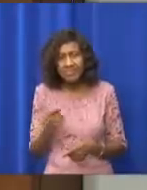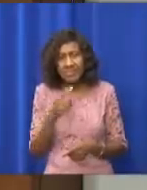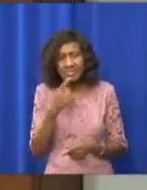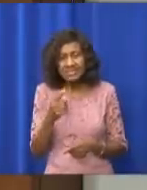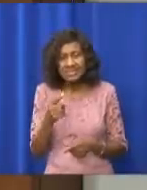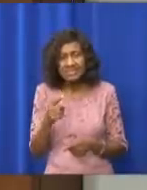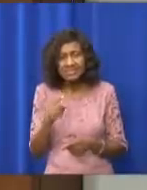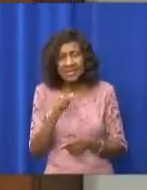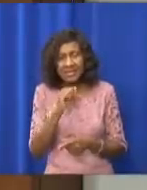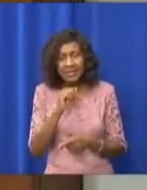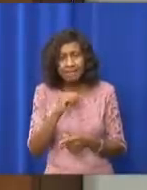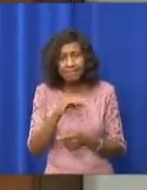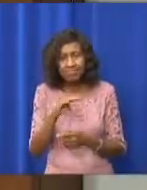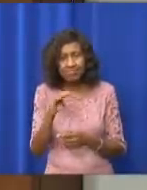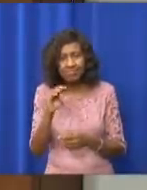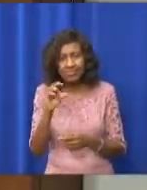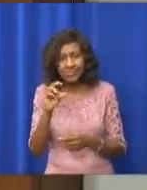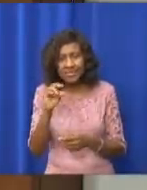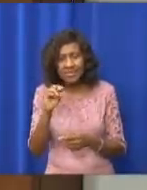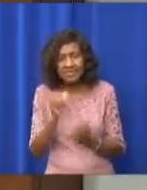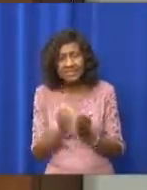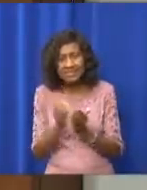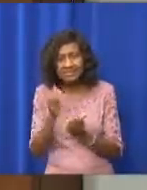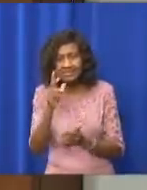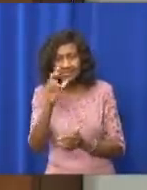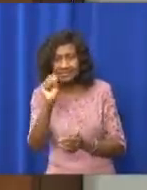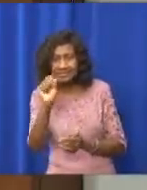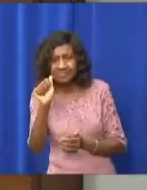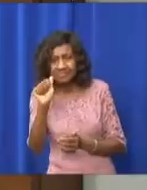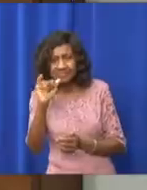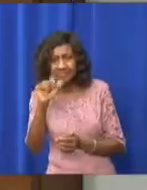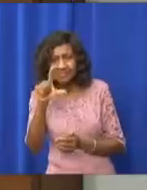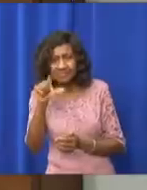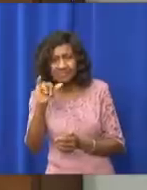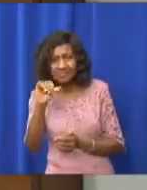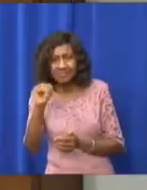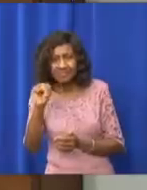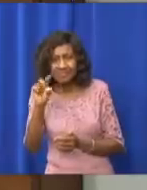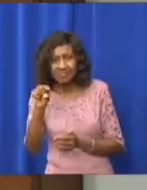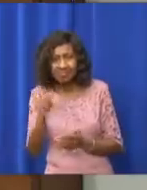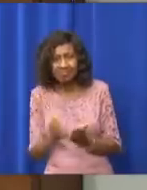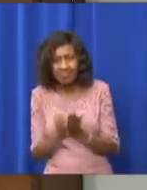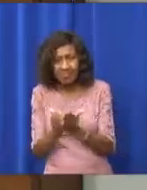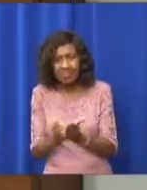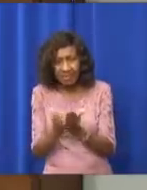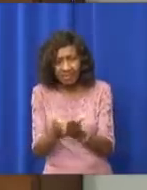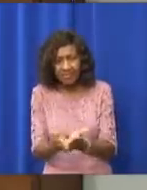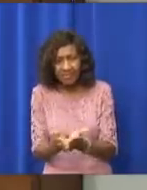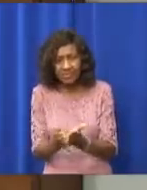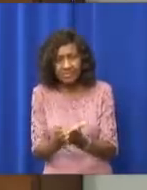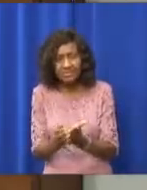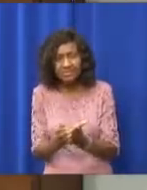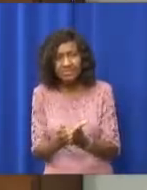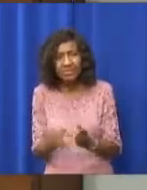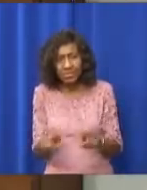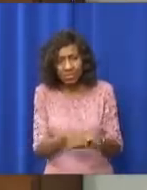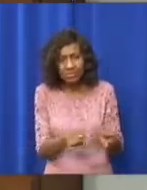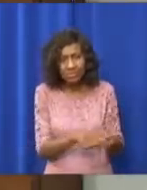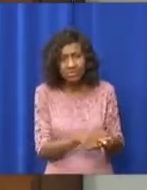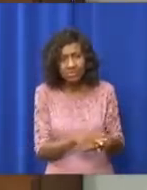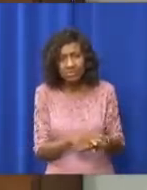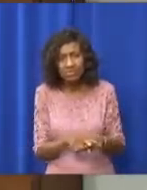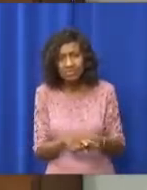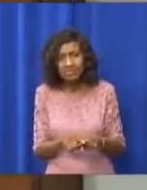sailing boats and leisure craft, and is confined to water activity for fishing only, subject to the restrictions